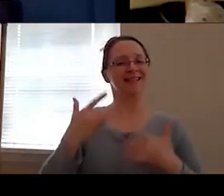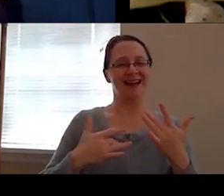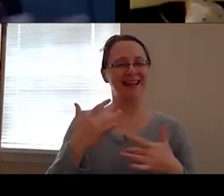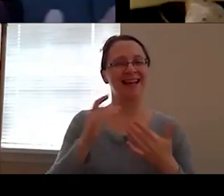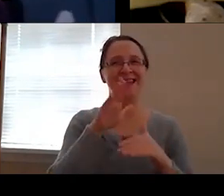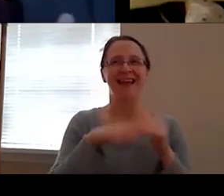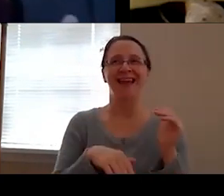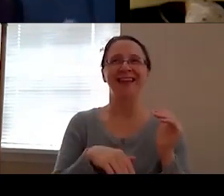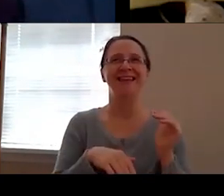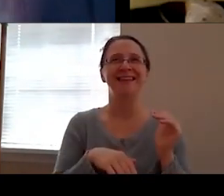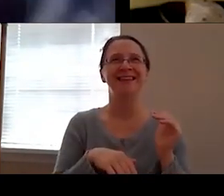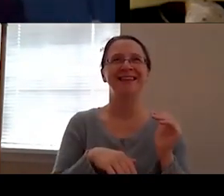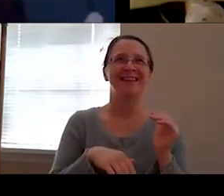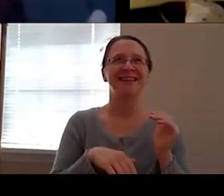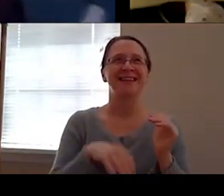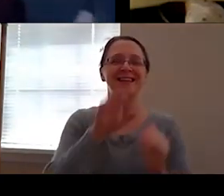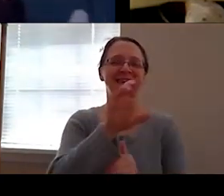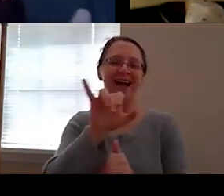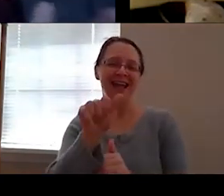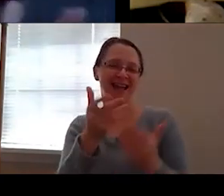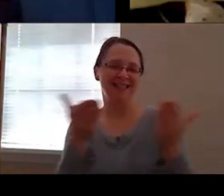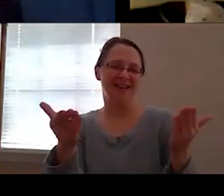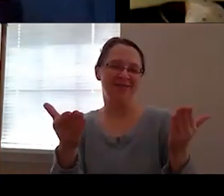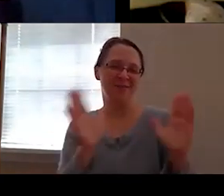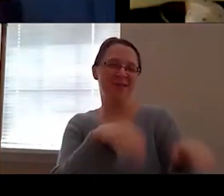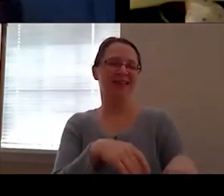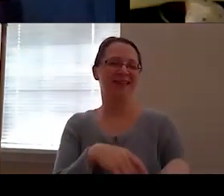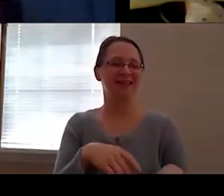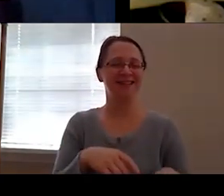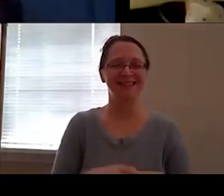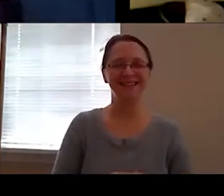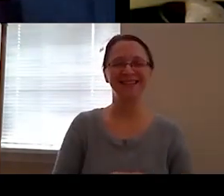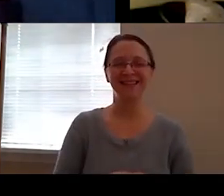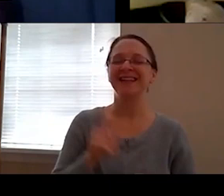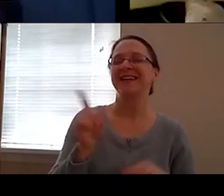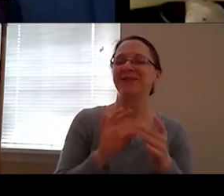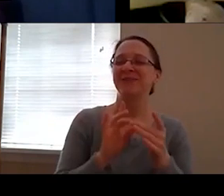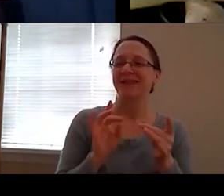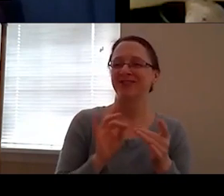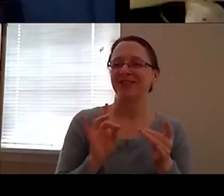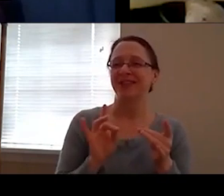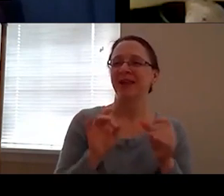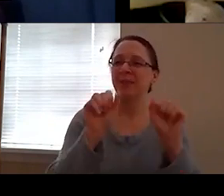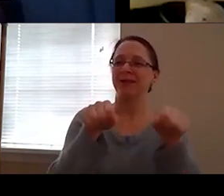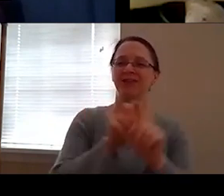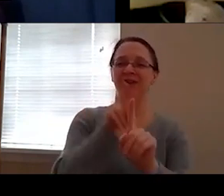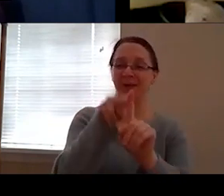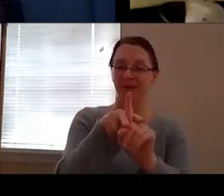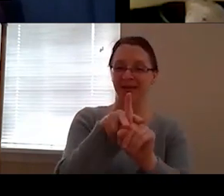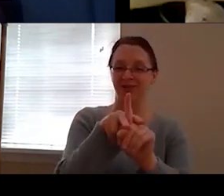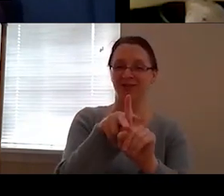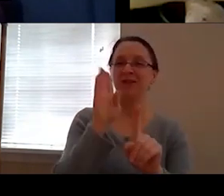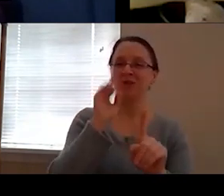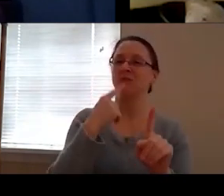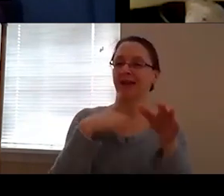than the CIA stuff. You mentioned that these potential applications, you're actually going to